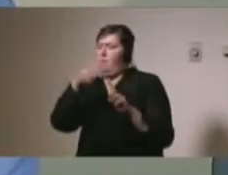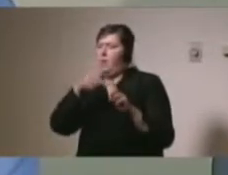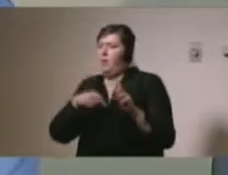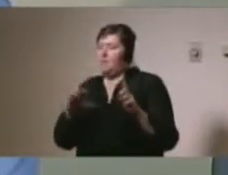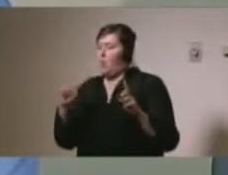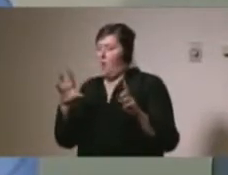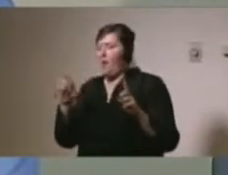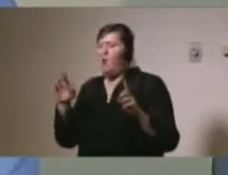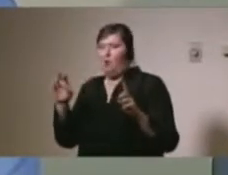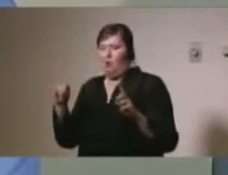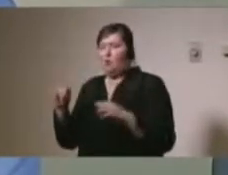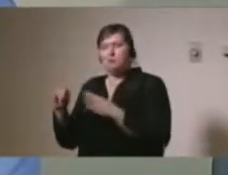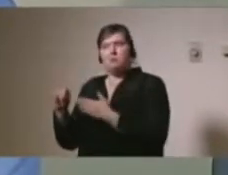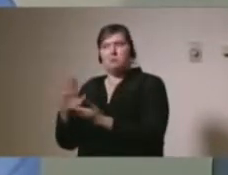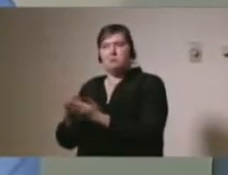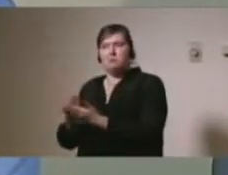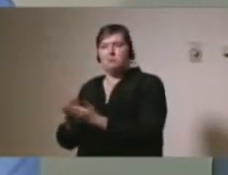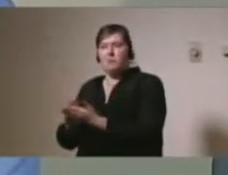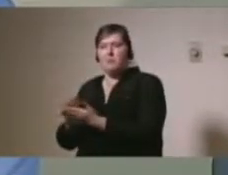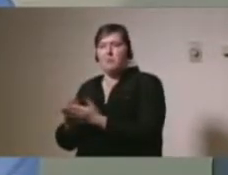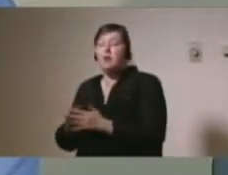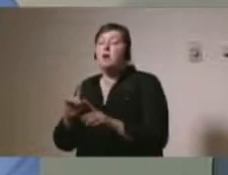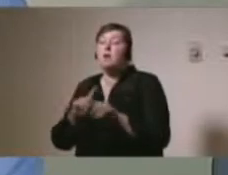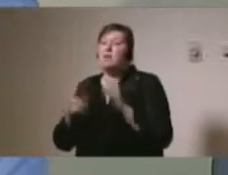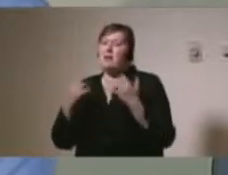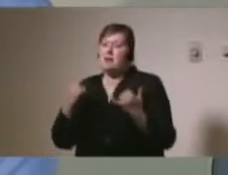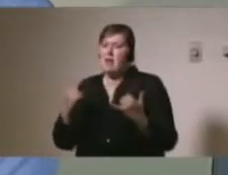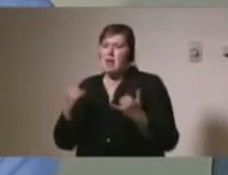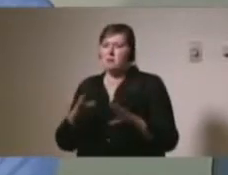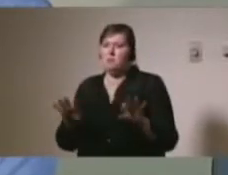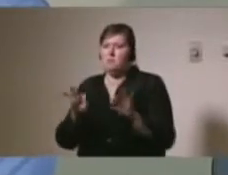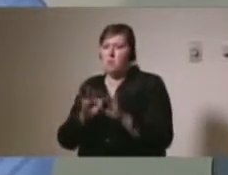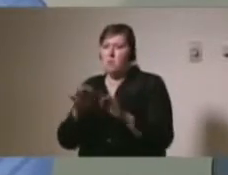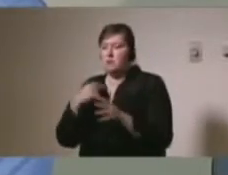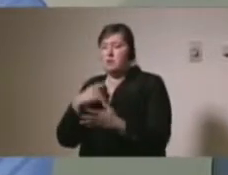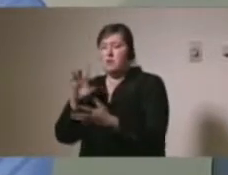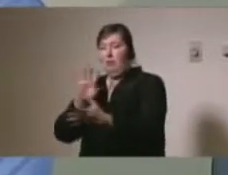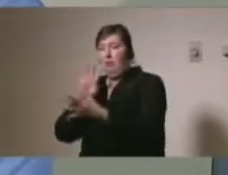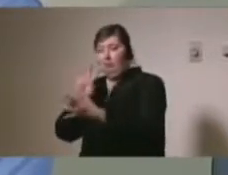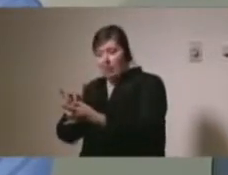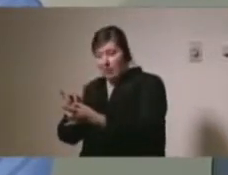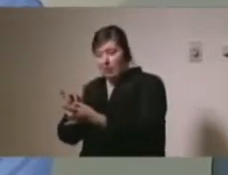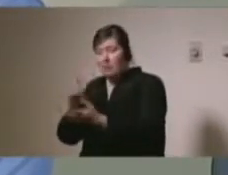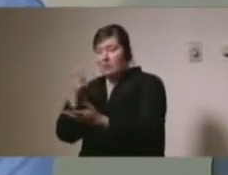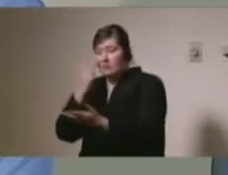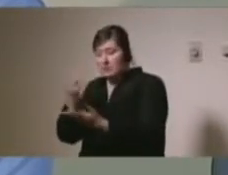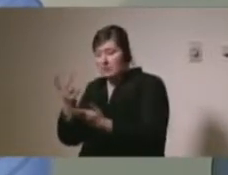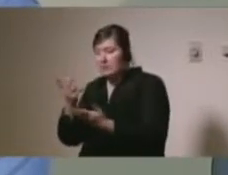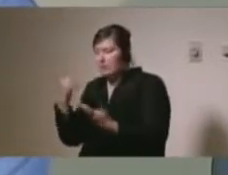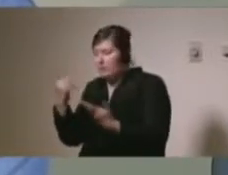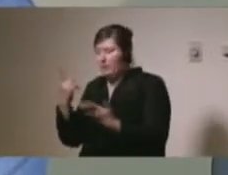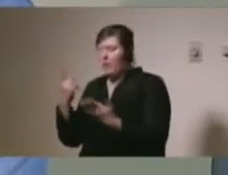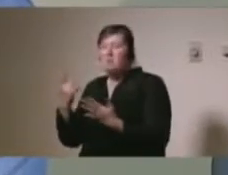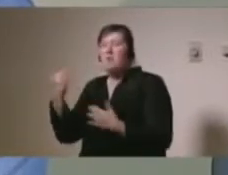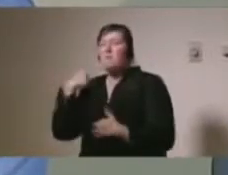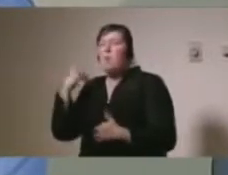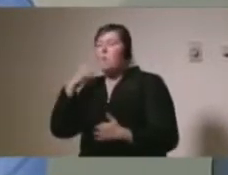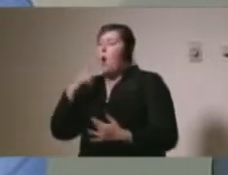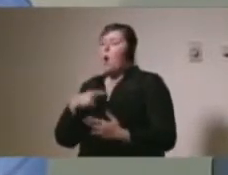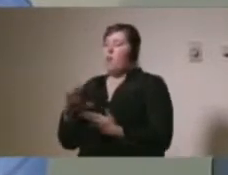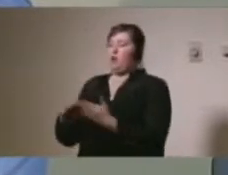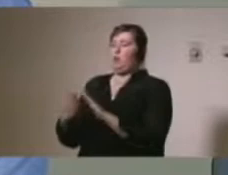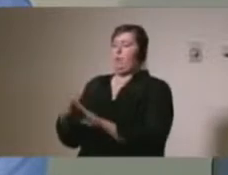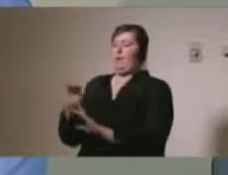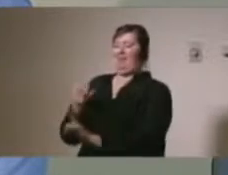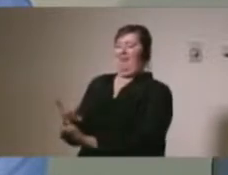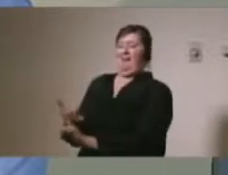linkages and the interest level of taking them on now, because before it was just seen as a community issue, a poverty issue.